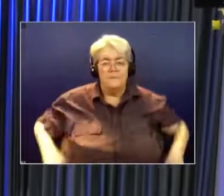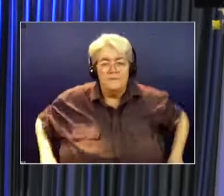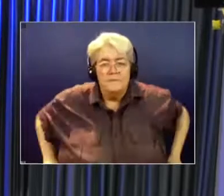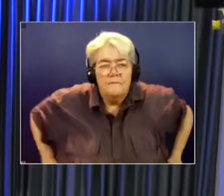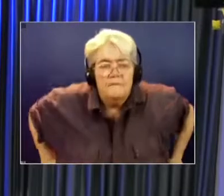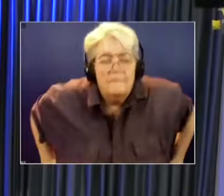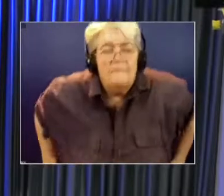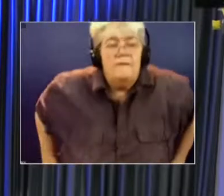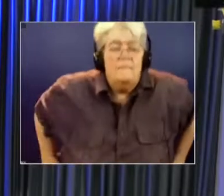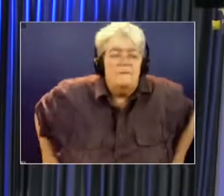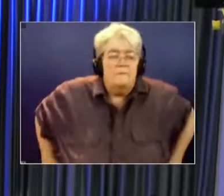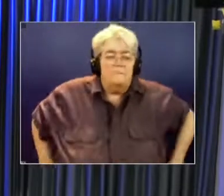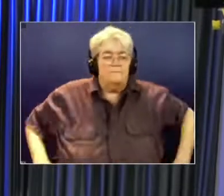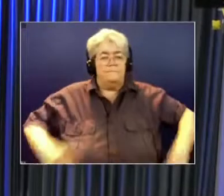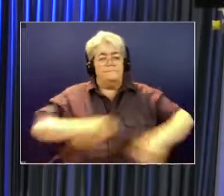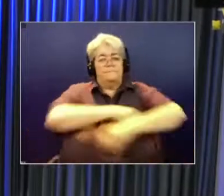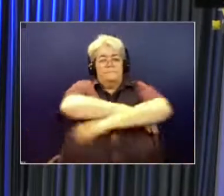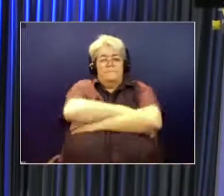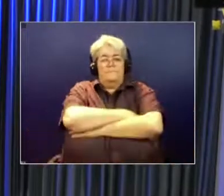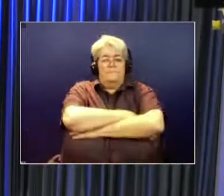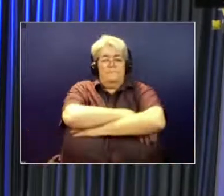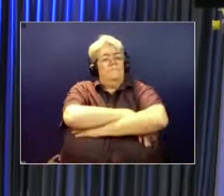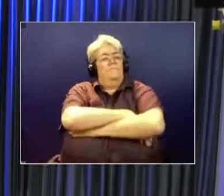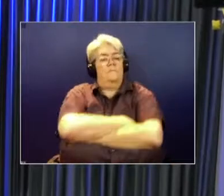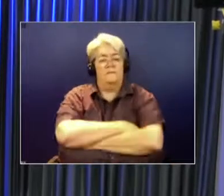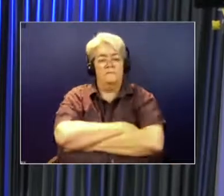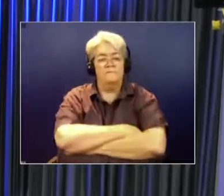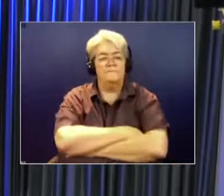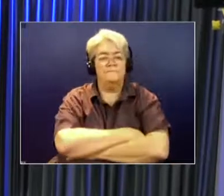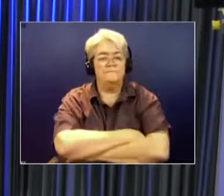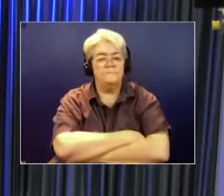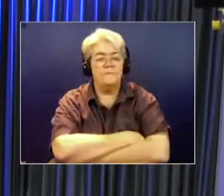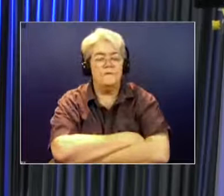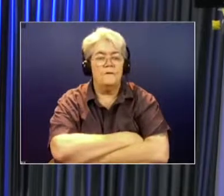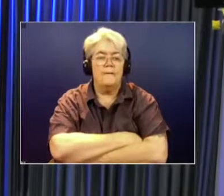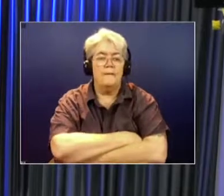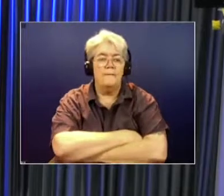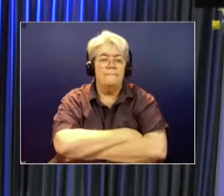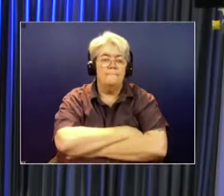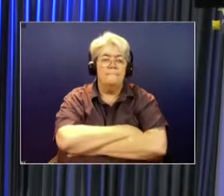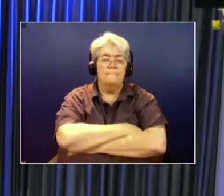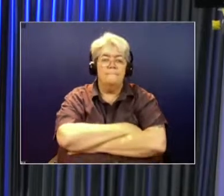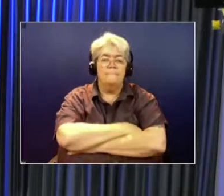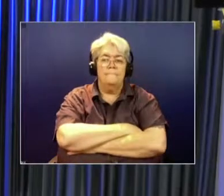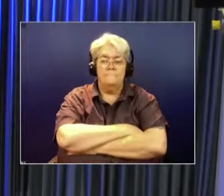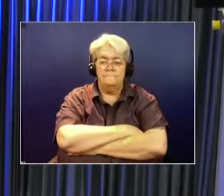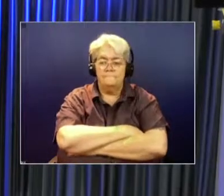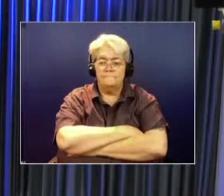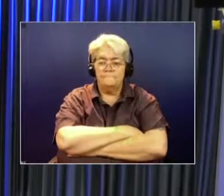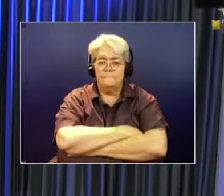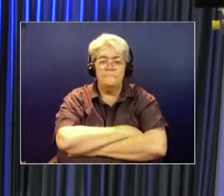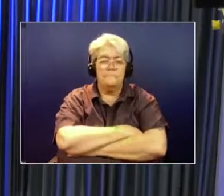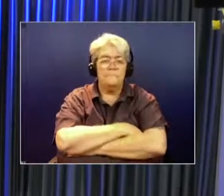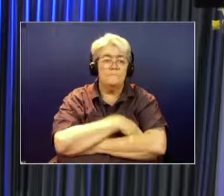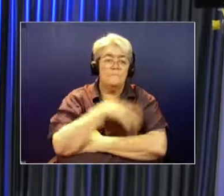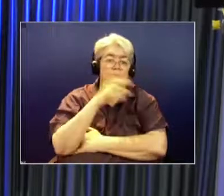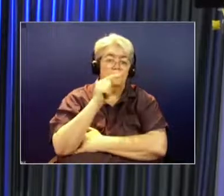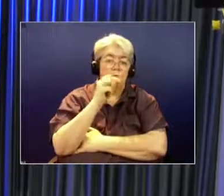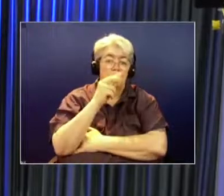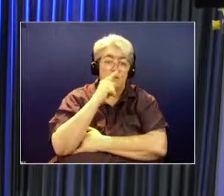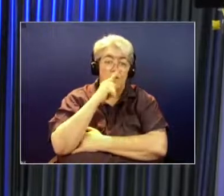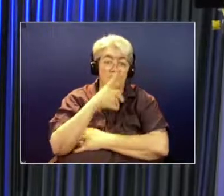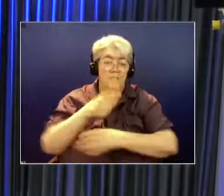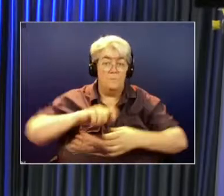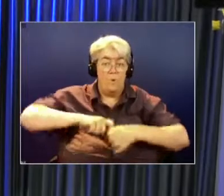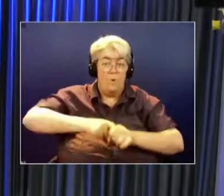What we can do is everything can slide over. Mm-hmm. So, Tony, But is this bolted though? This is